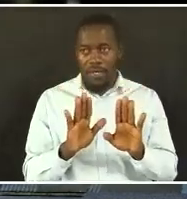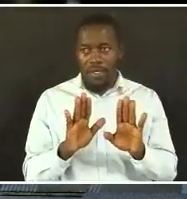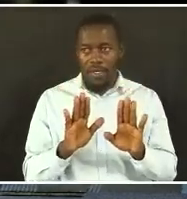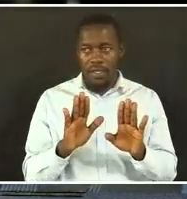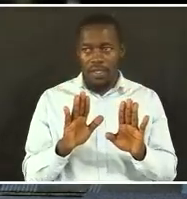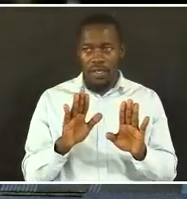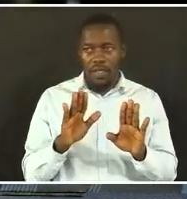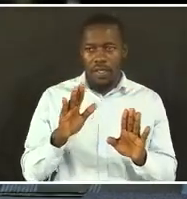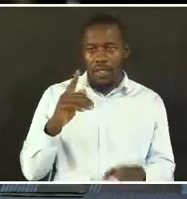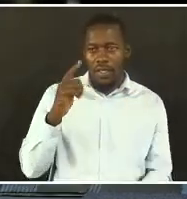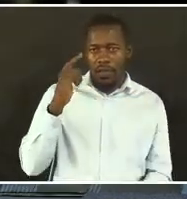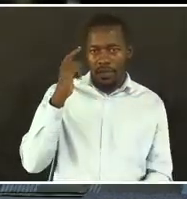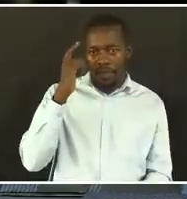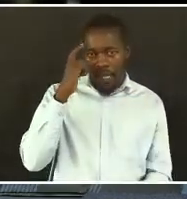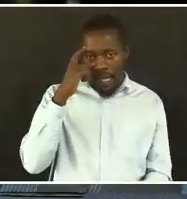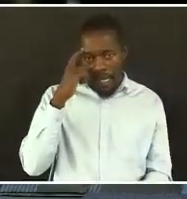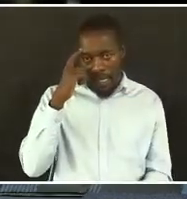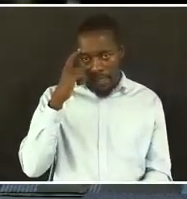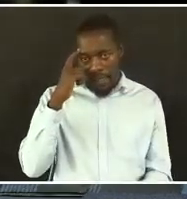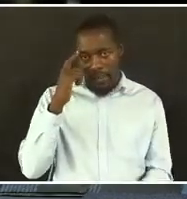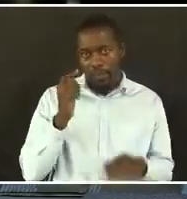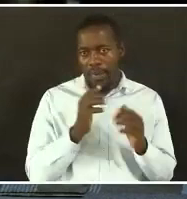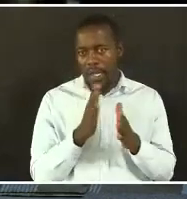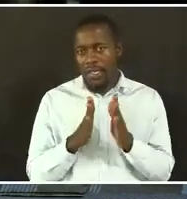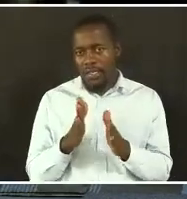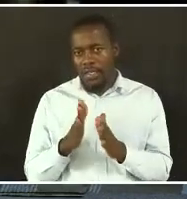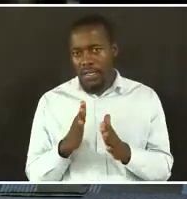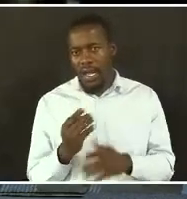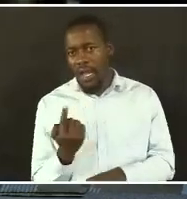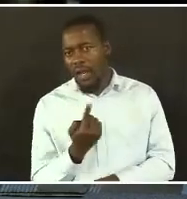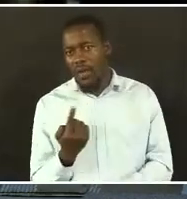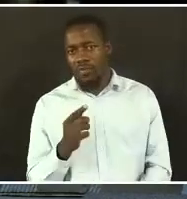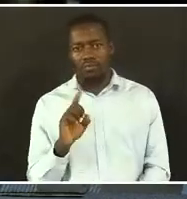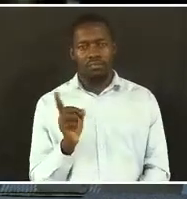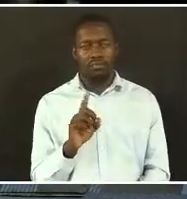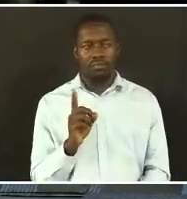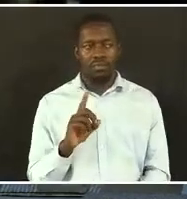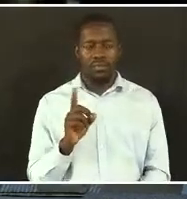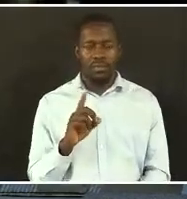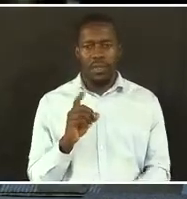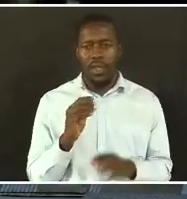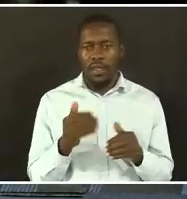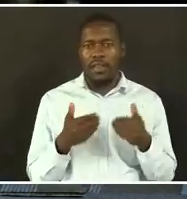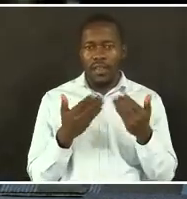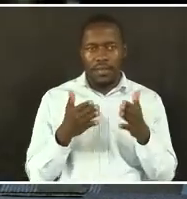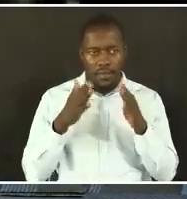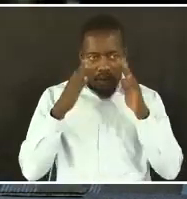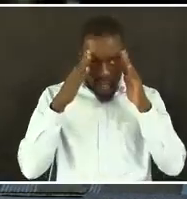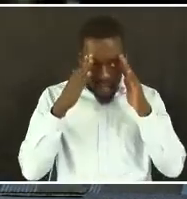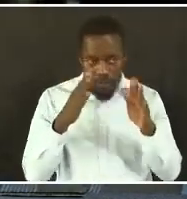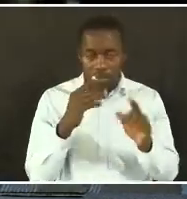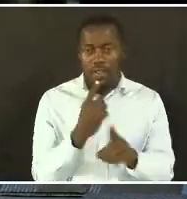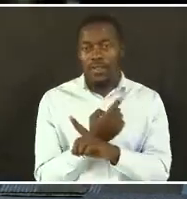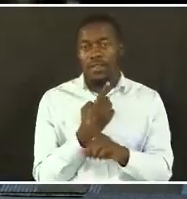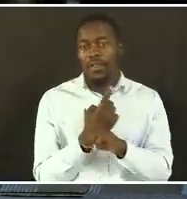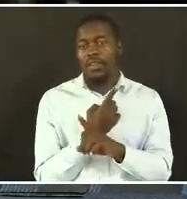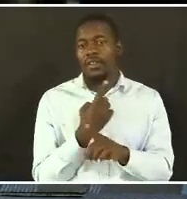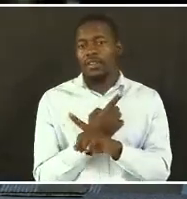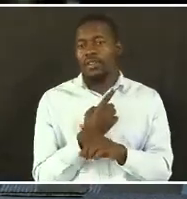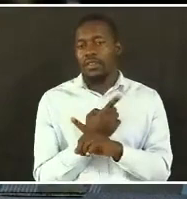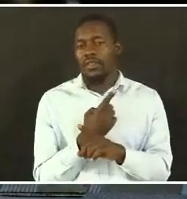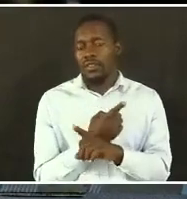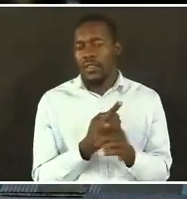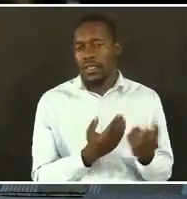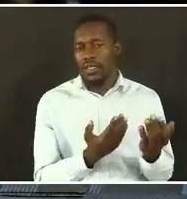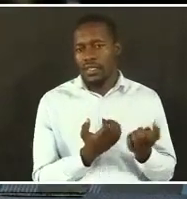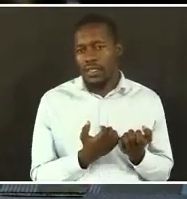mind, with your own plans. Listen to them. Give attention to their needs. Allow them to share with